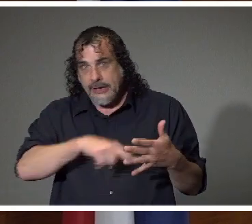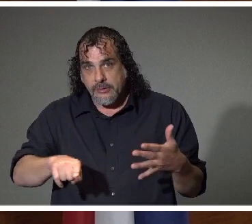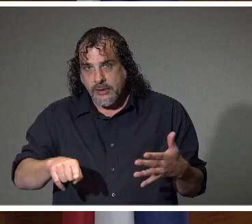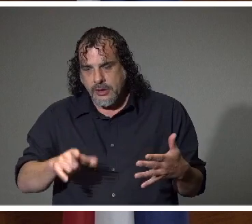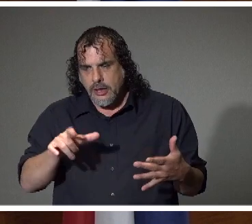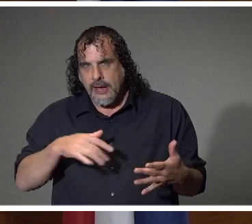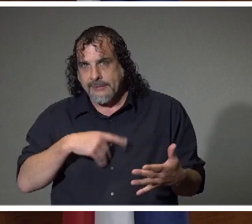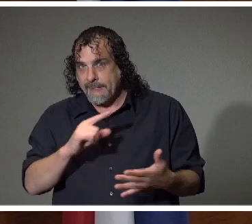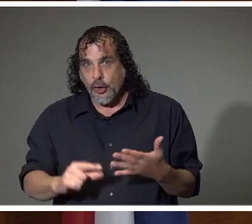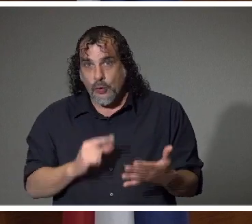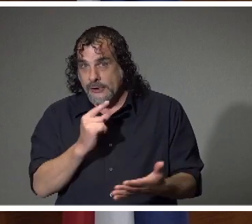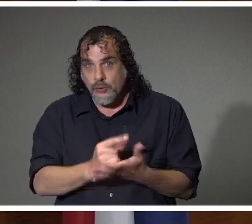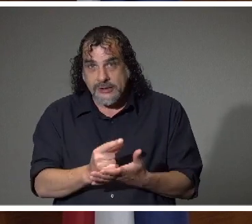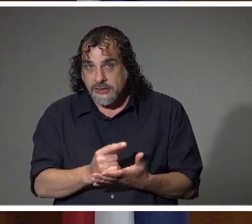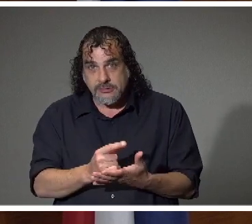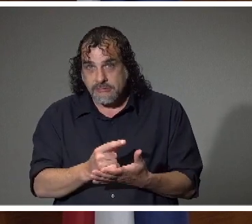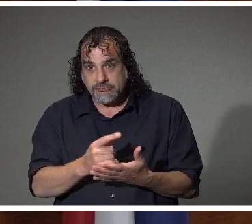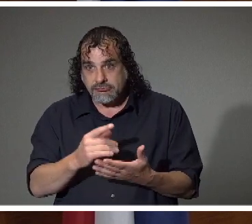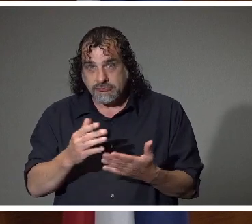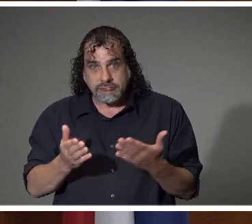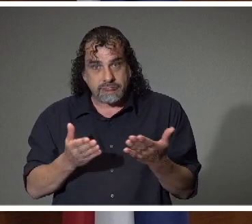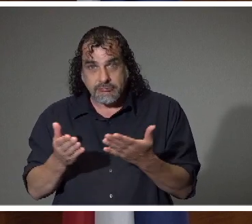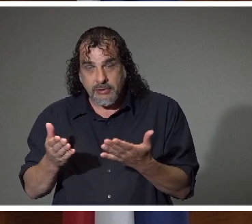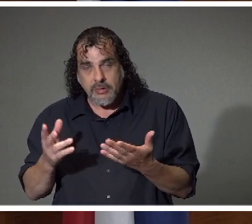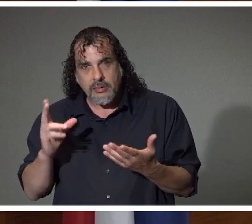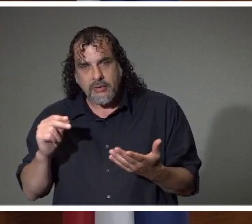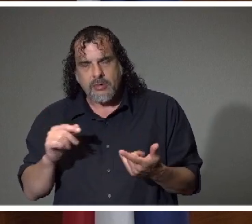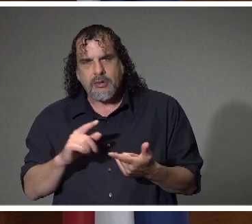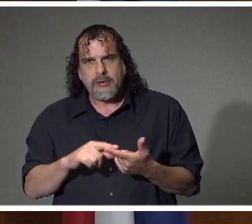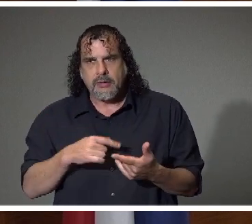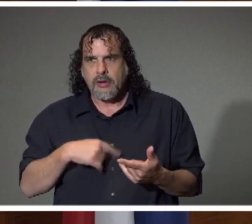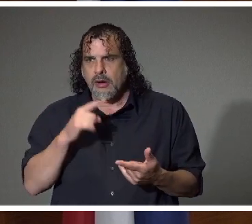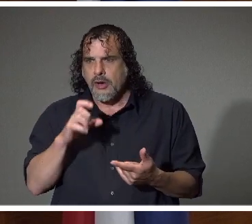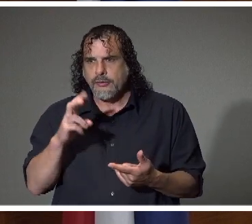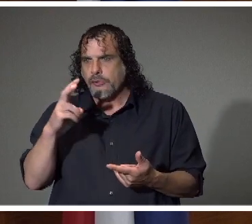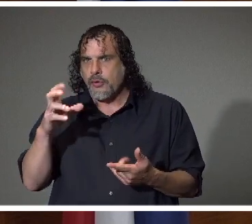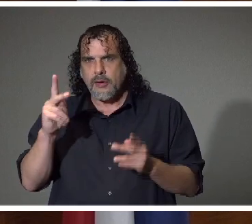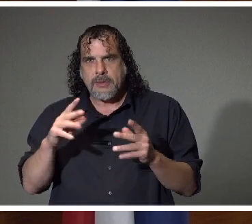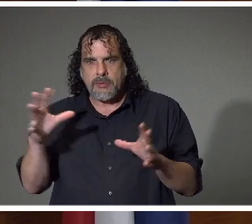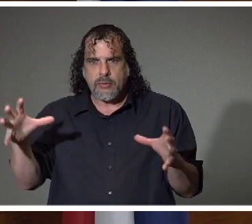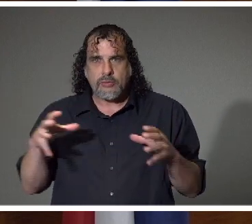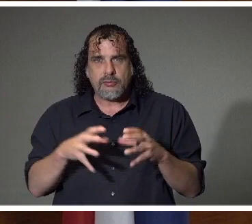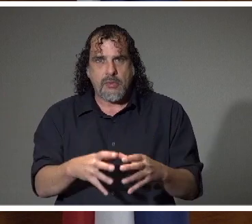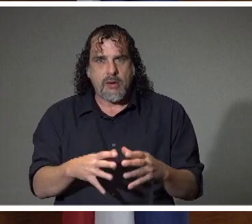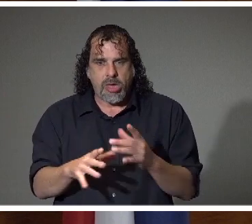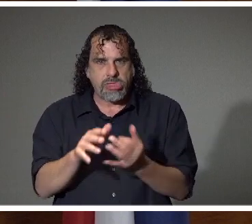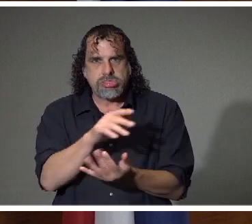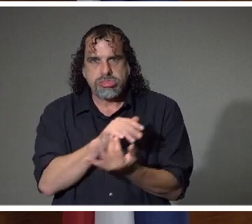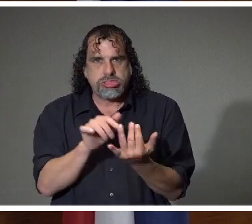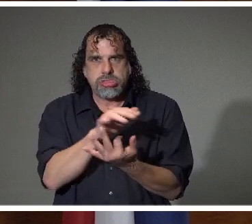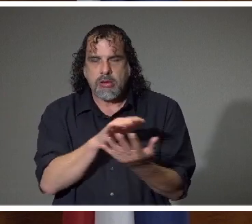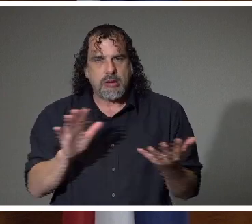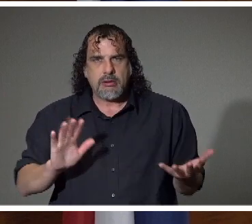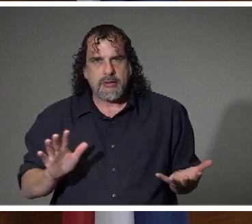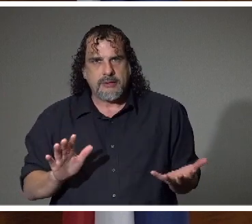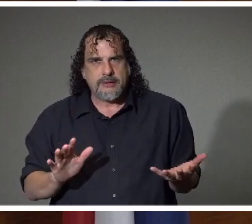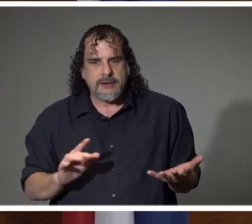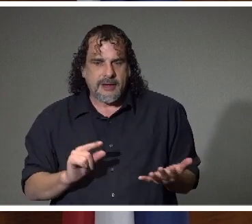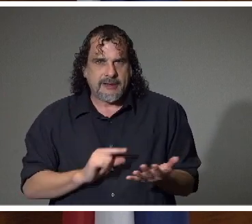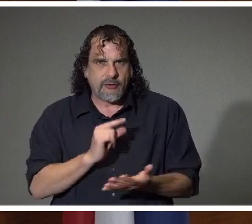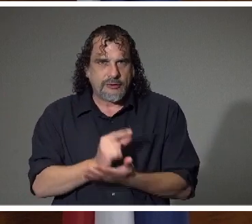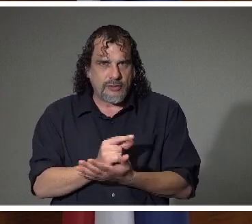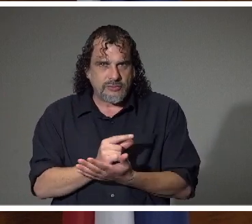have a graduation ceremony that brings in hundreds of people into a small facility and has a